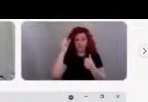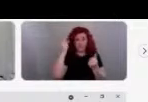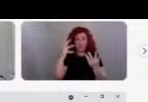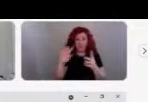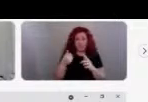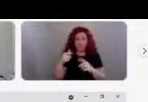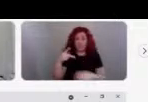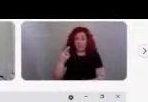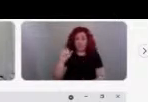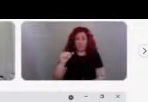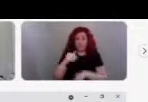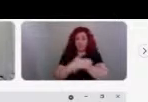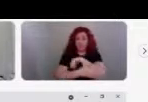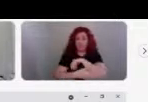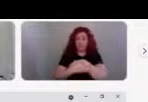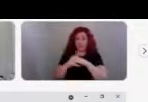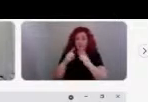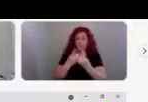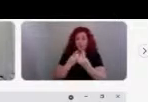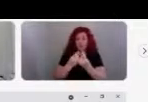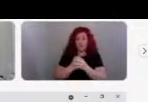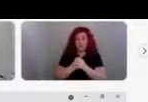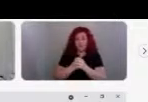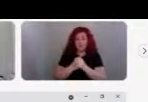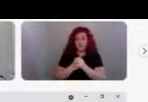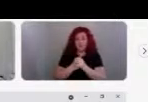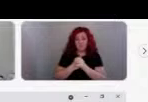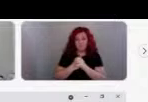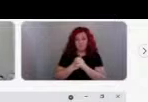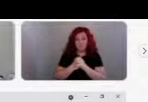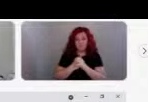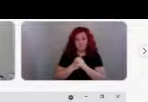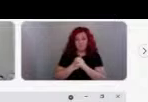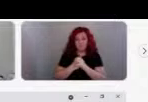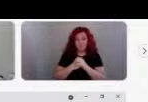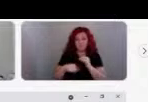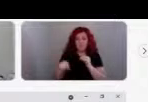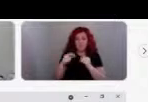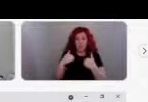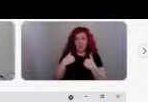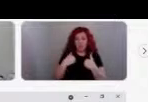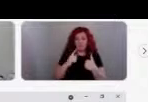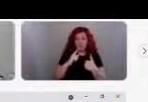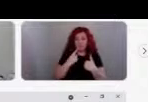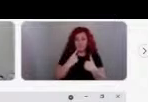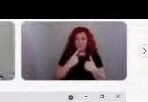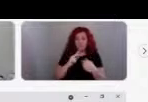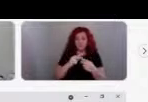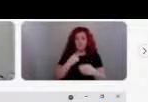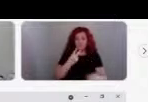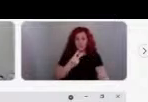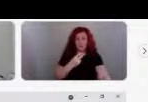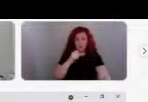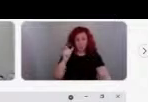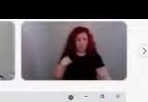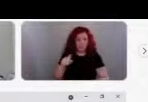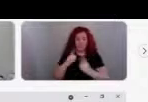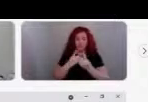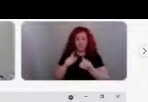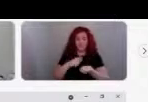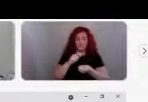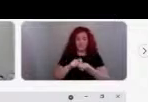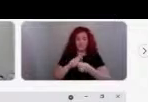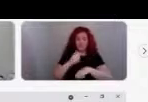districts uh that they have significant voice they don't need a district specifically configured for